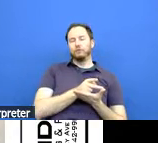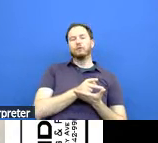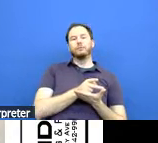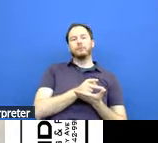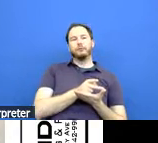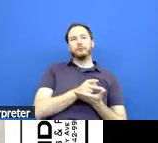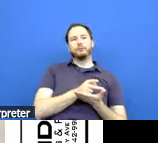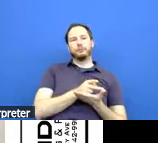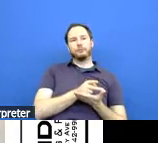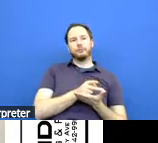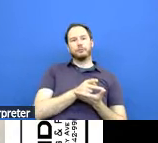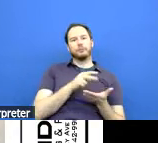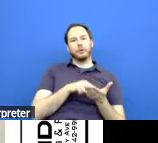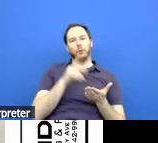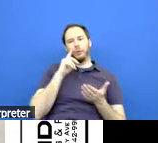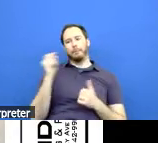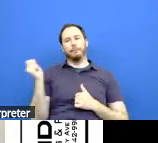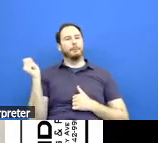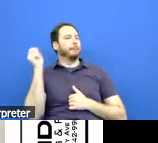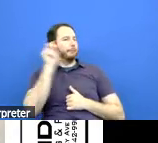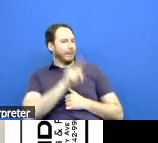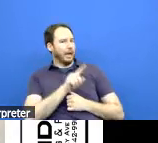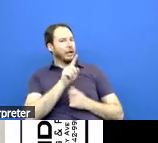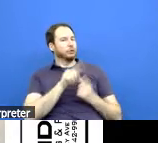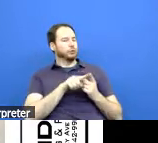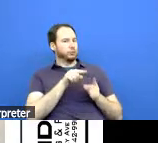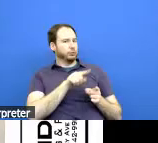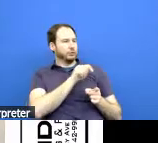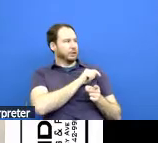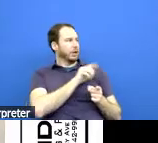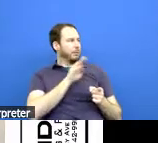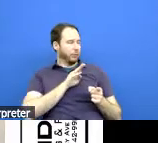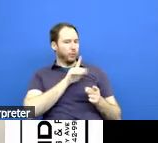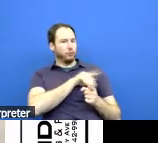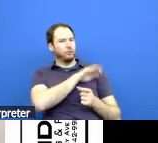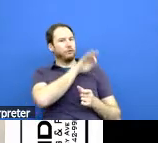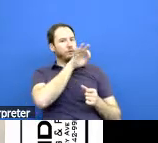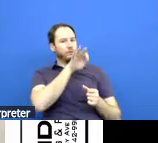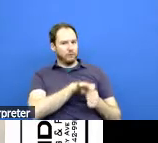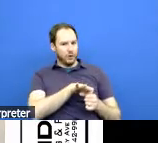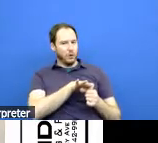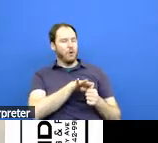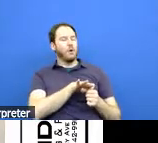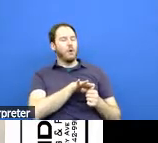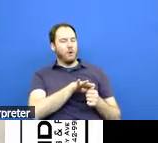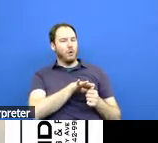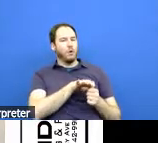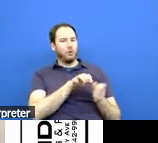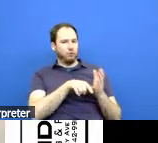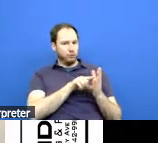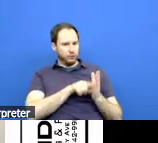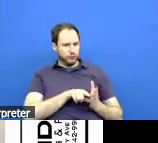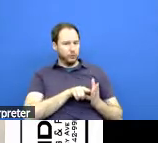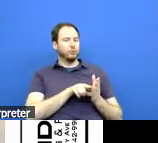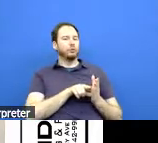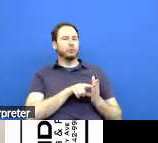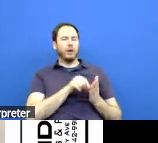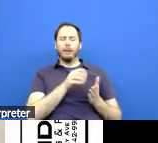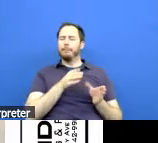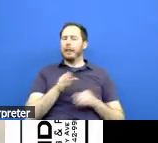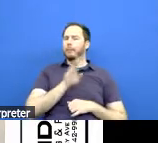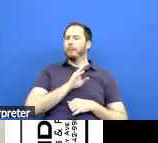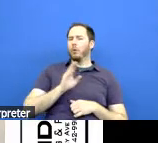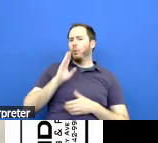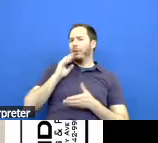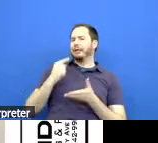So it'll have to come back to the planning or town board rather to, review that. And at the planning board, we'll